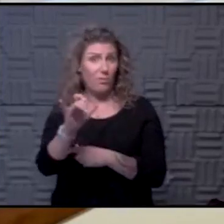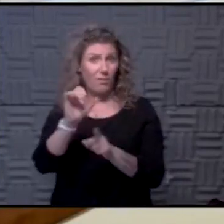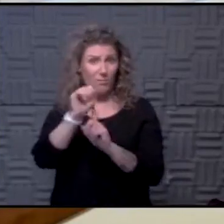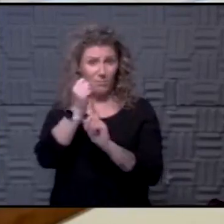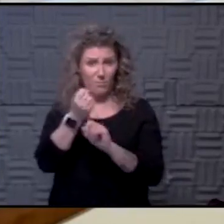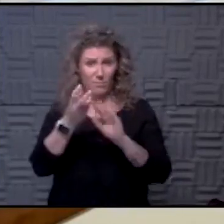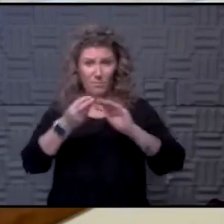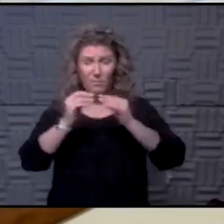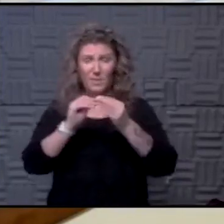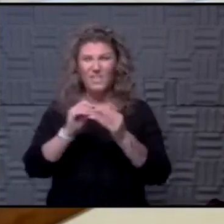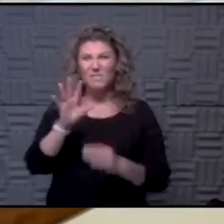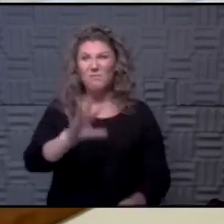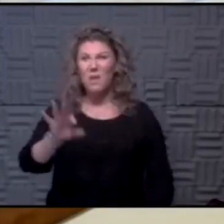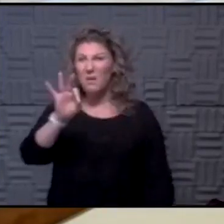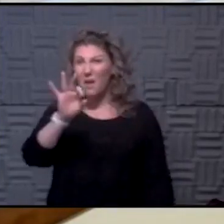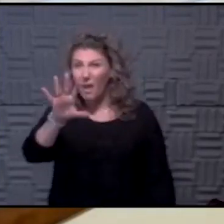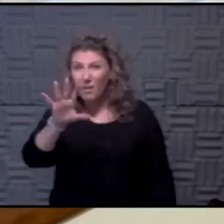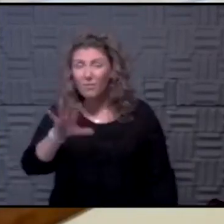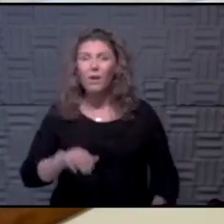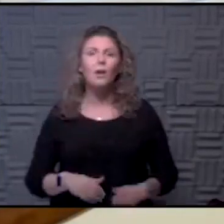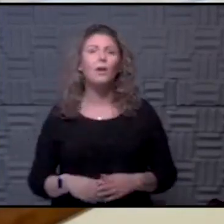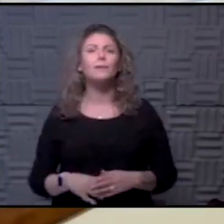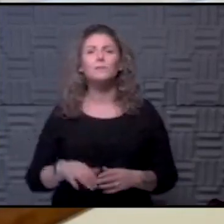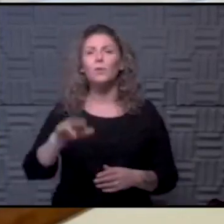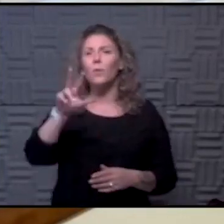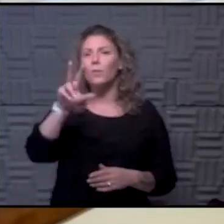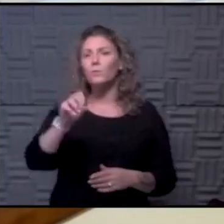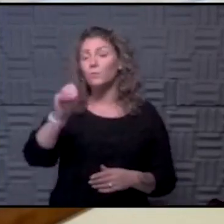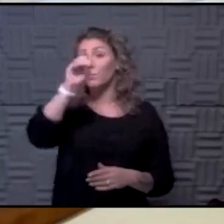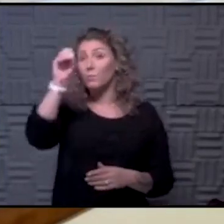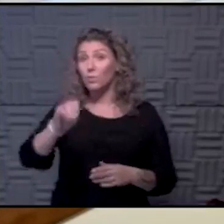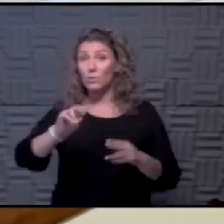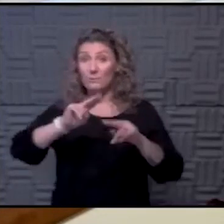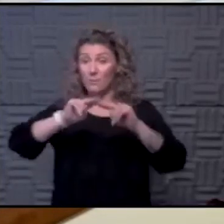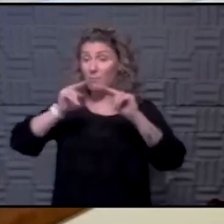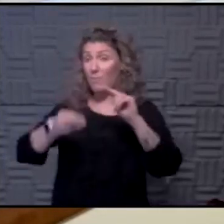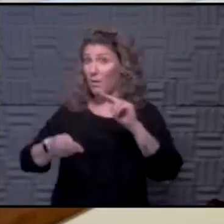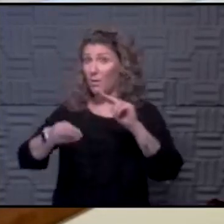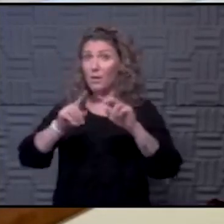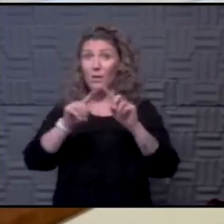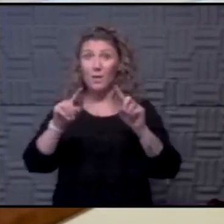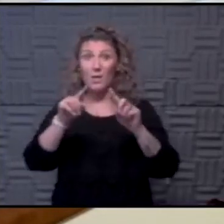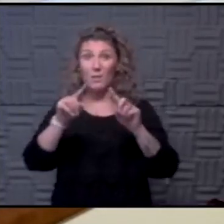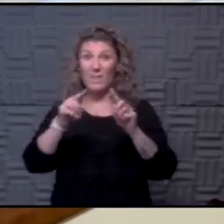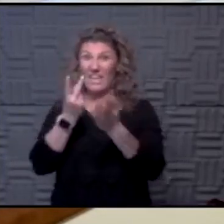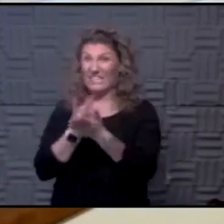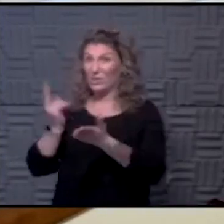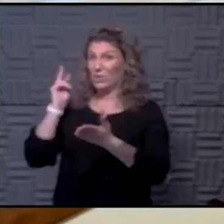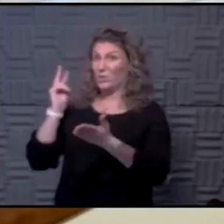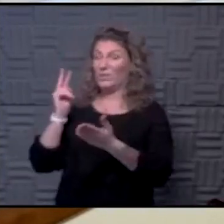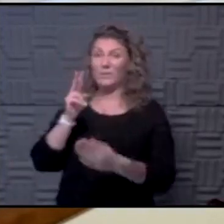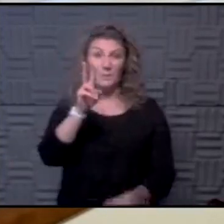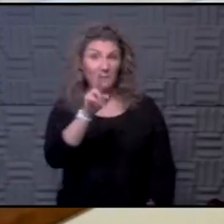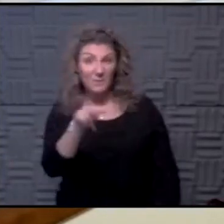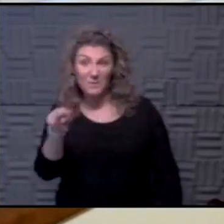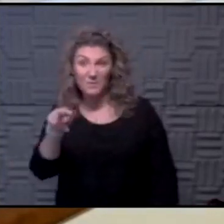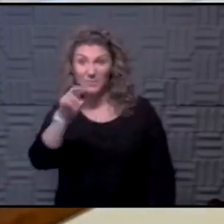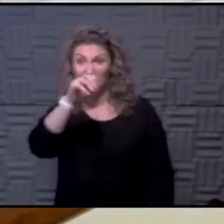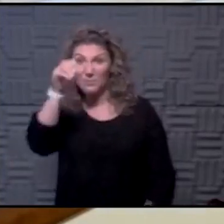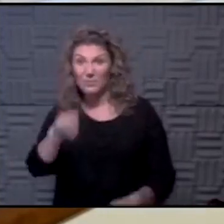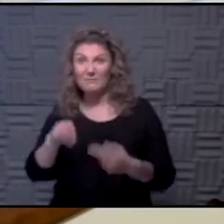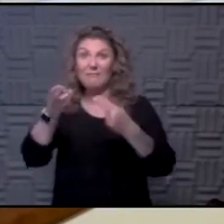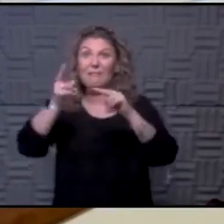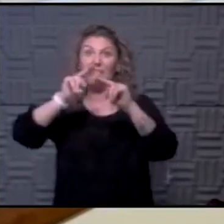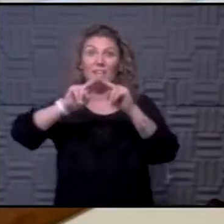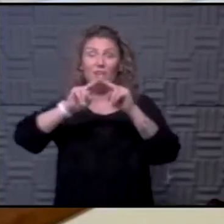about 95, which was an actual 30% decrease. But the week before that, we had a 22% increase. And